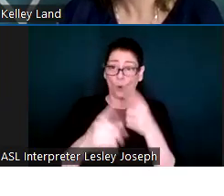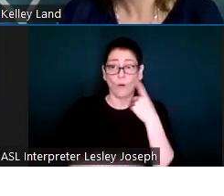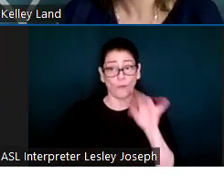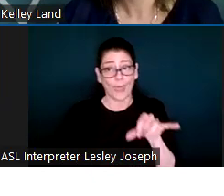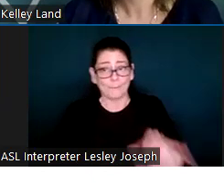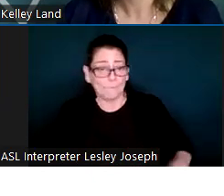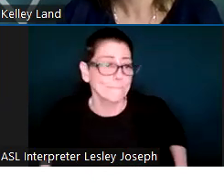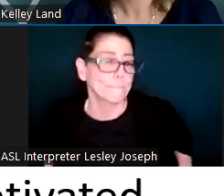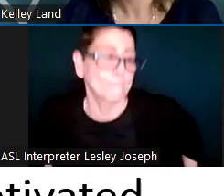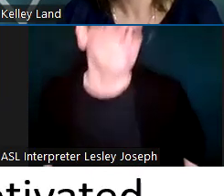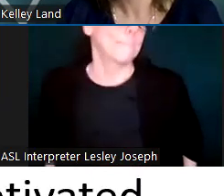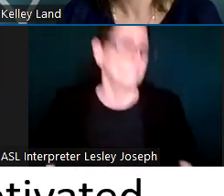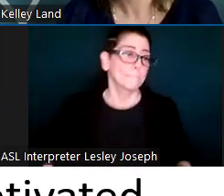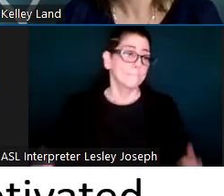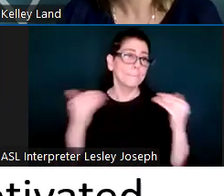Next slide.